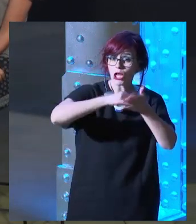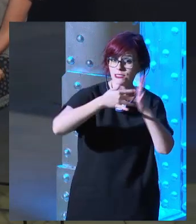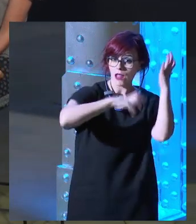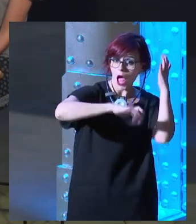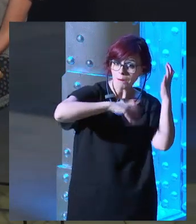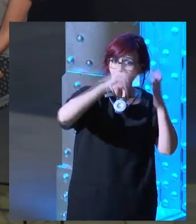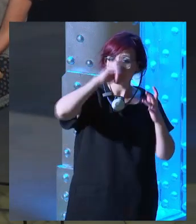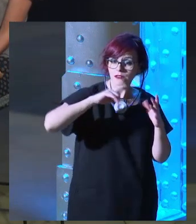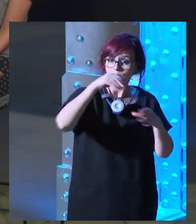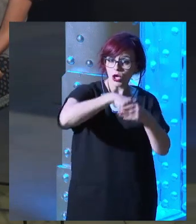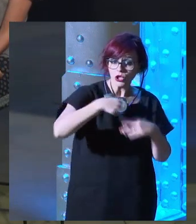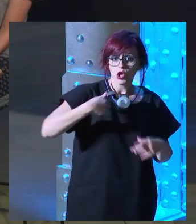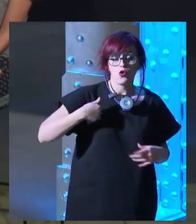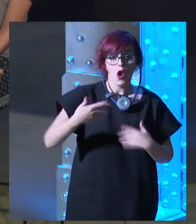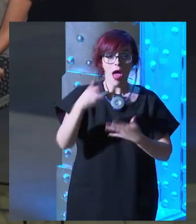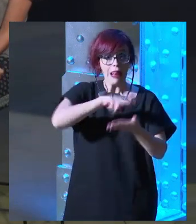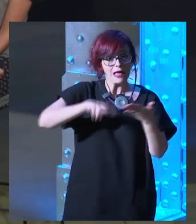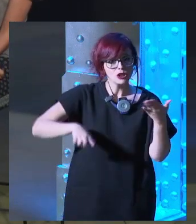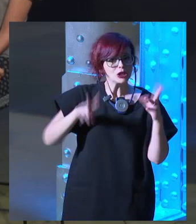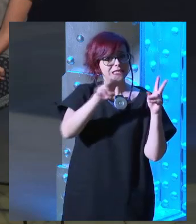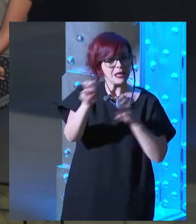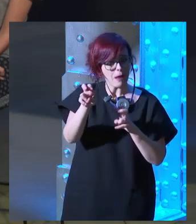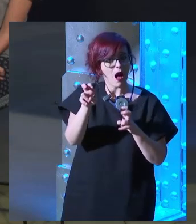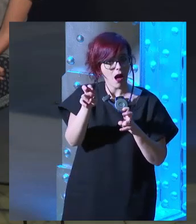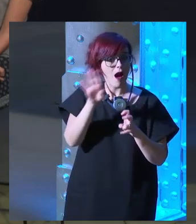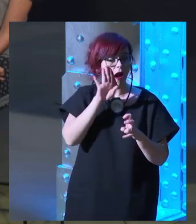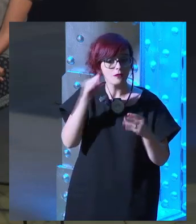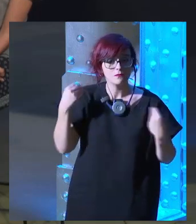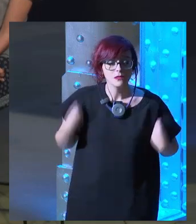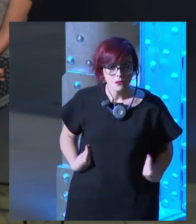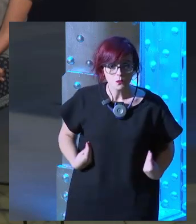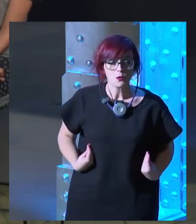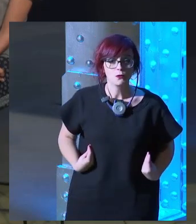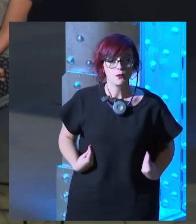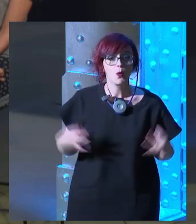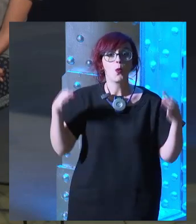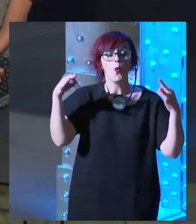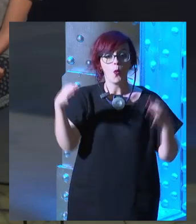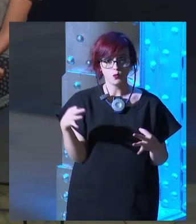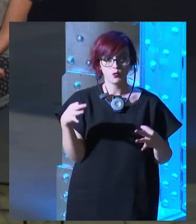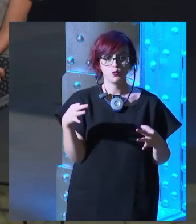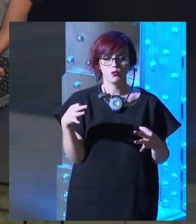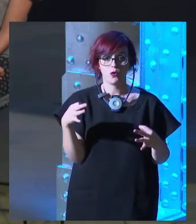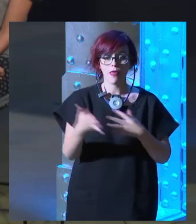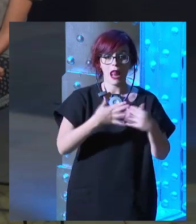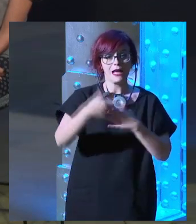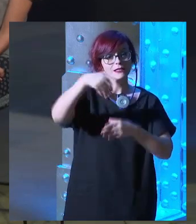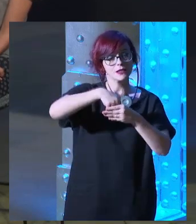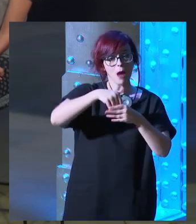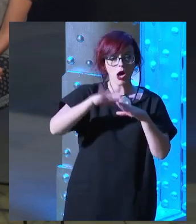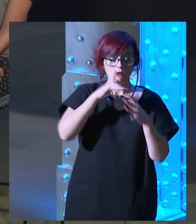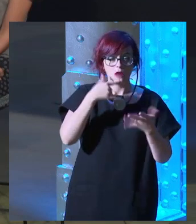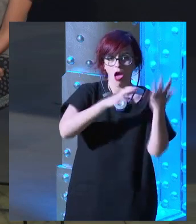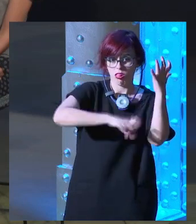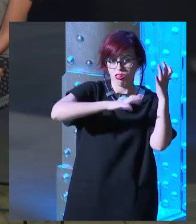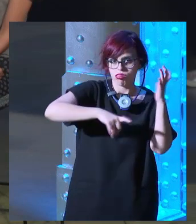lot about this. The real, you know, the wild side of where computing's going now is, you know, the thing that Google